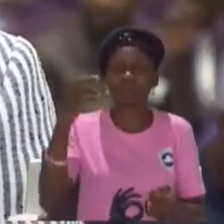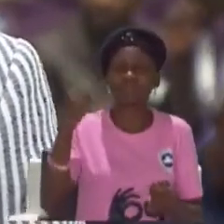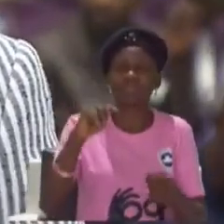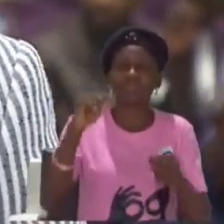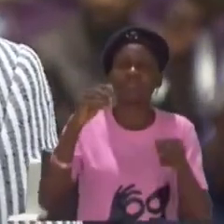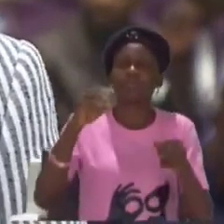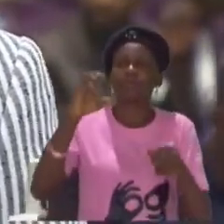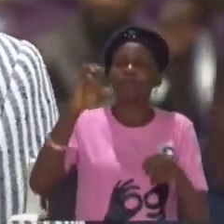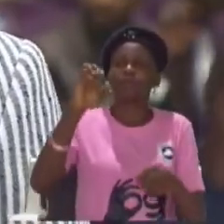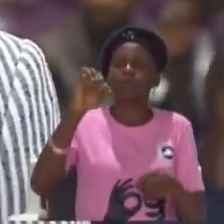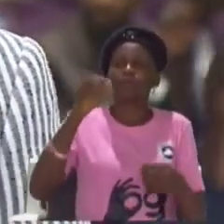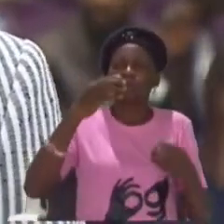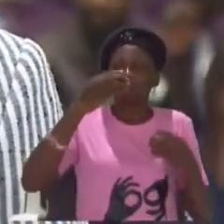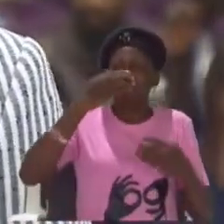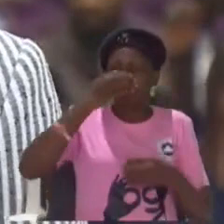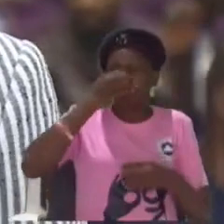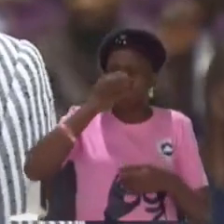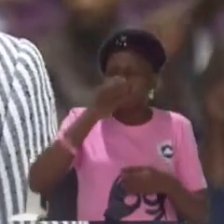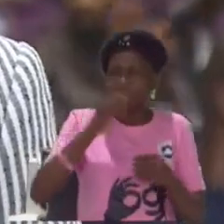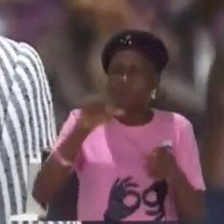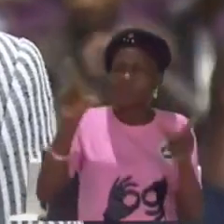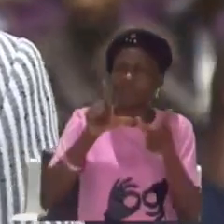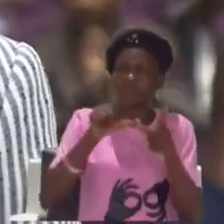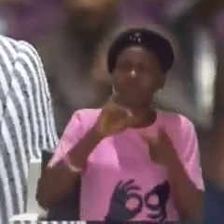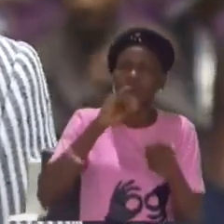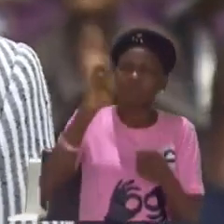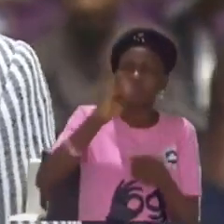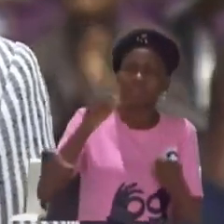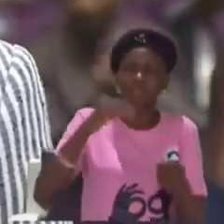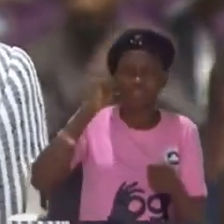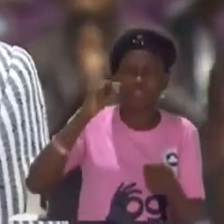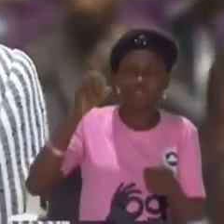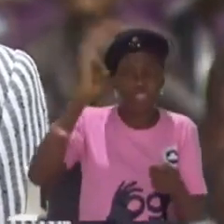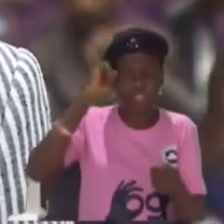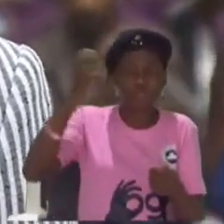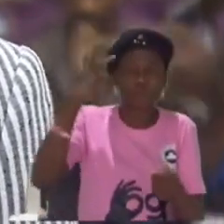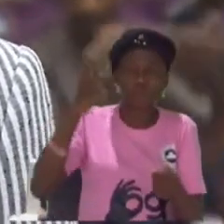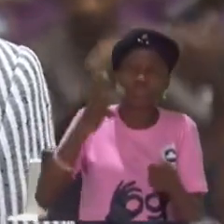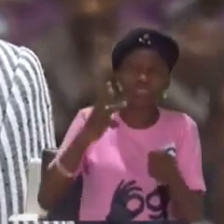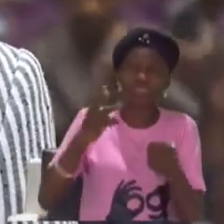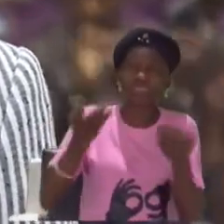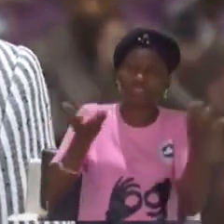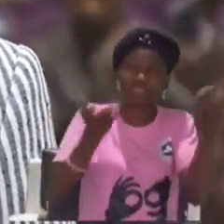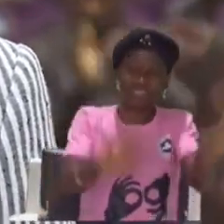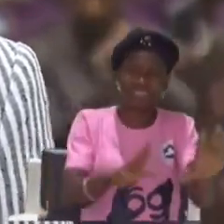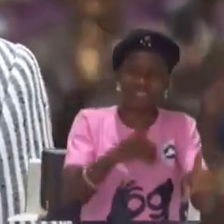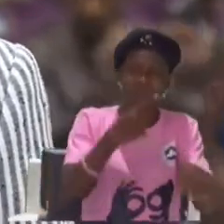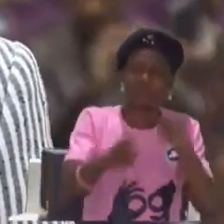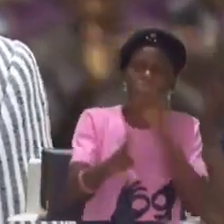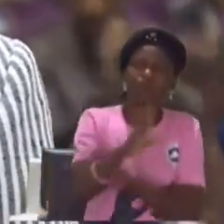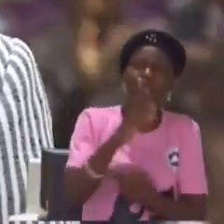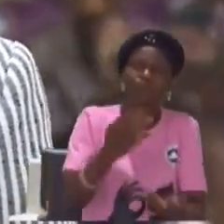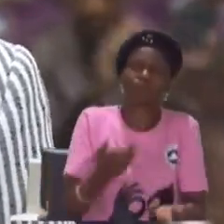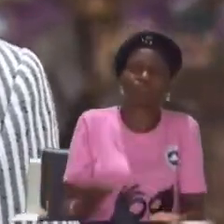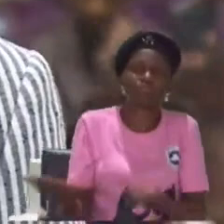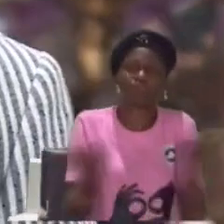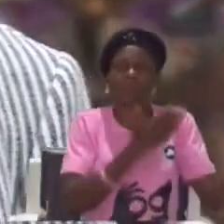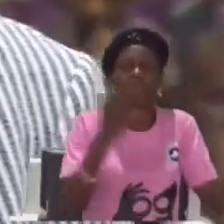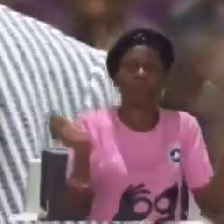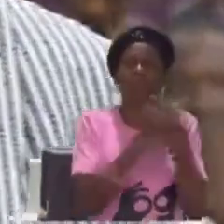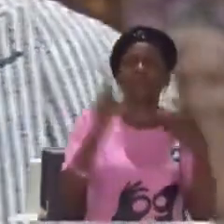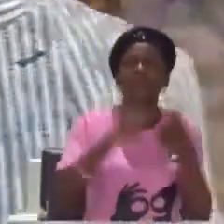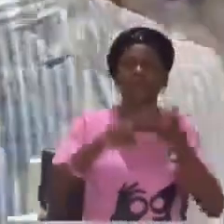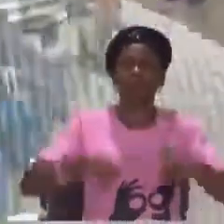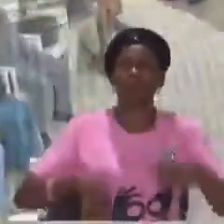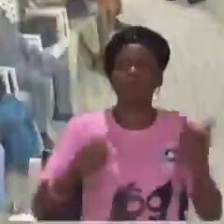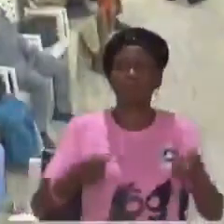level was zero. I was technically dead, and God revived me. and brought me back to life.